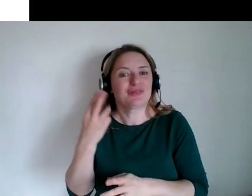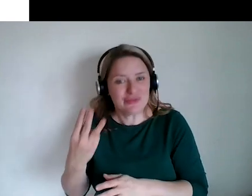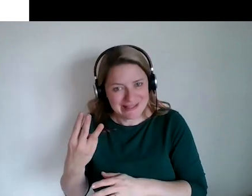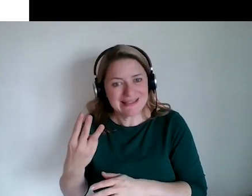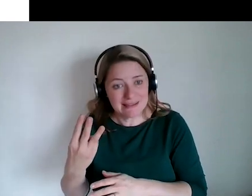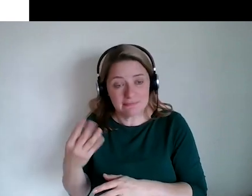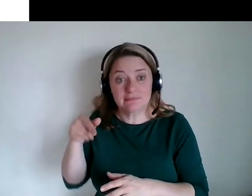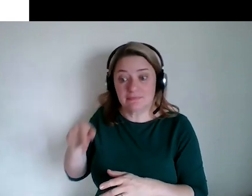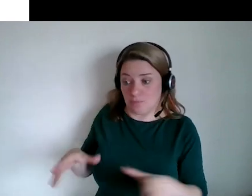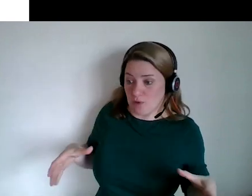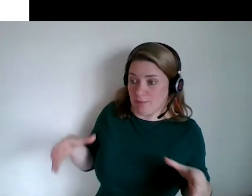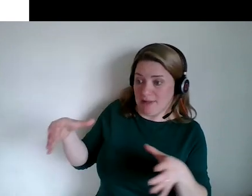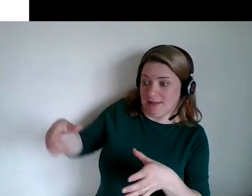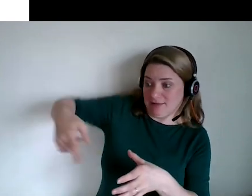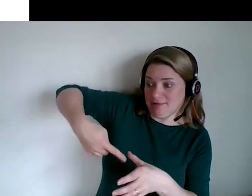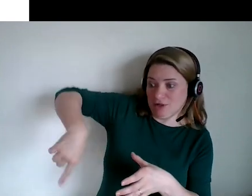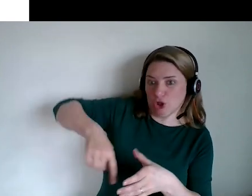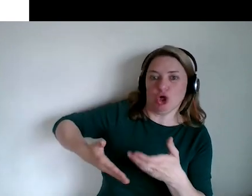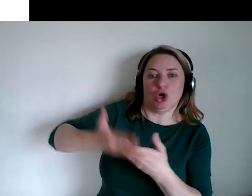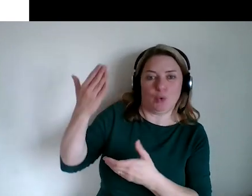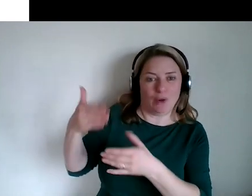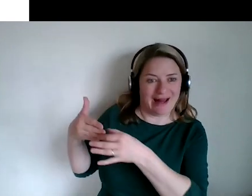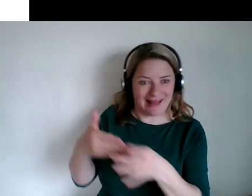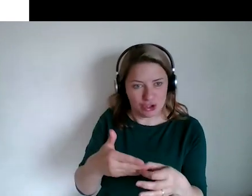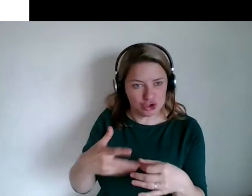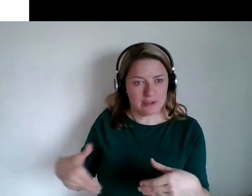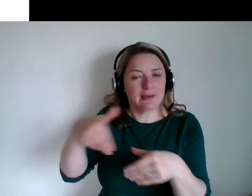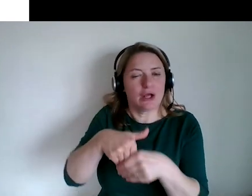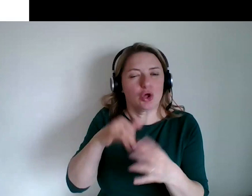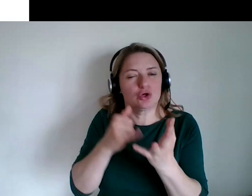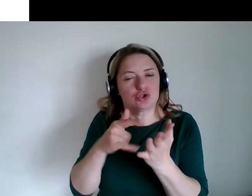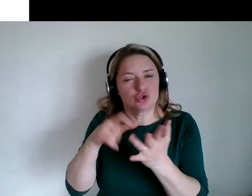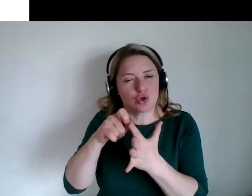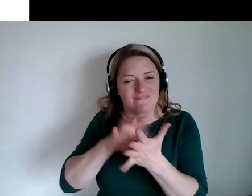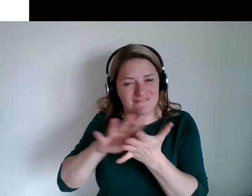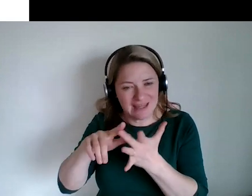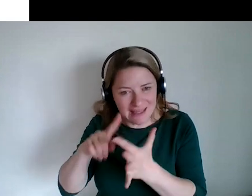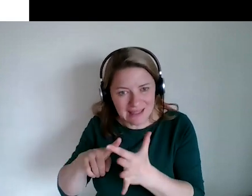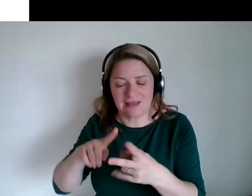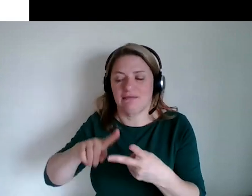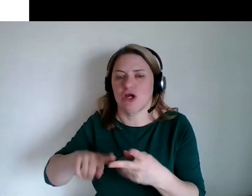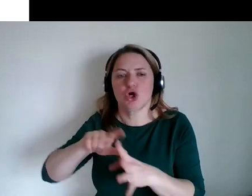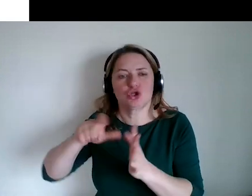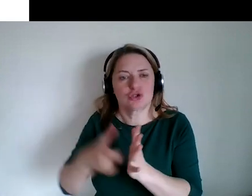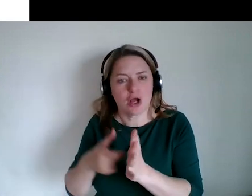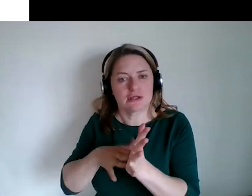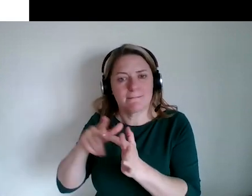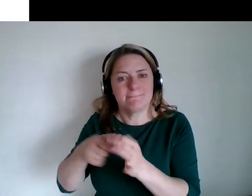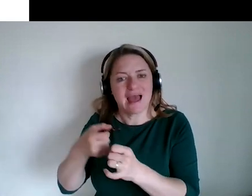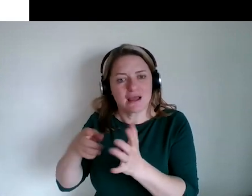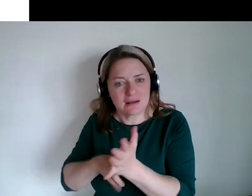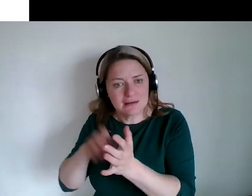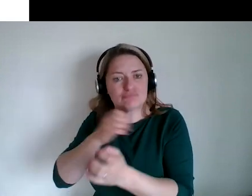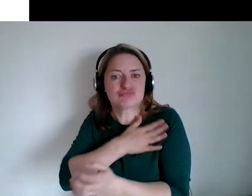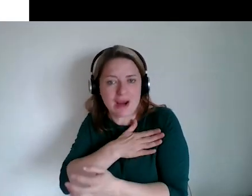by a new leadership, including Sophie, including Dr. Megan Brown, who is an early career researcher, being supported